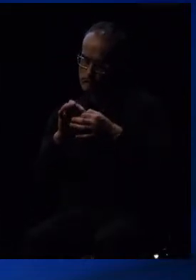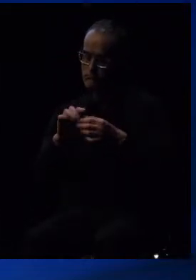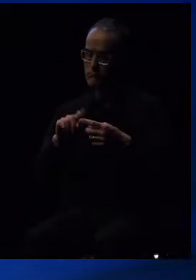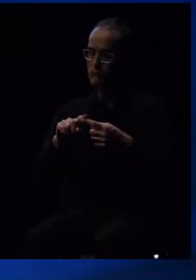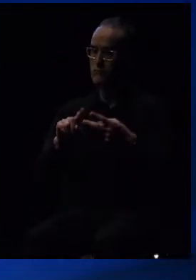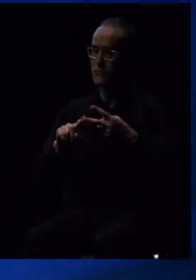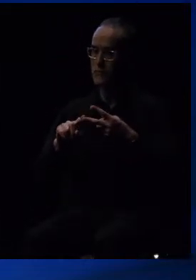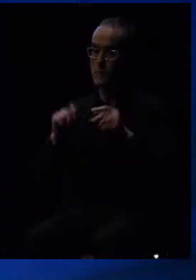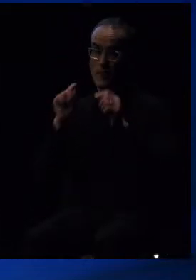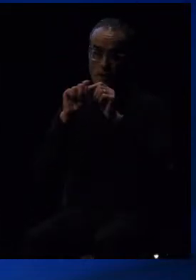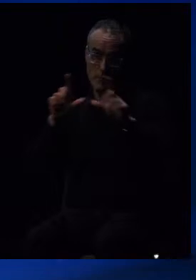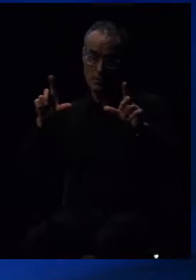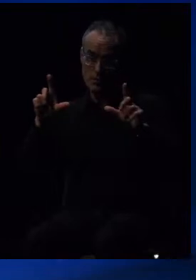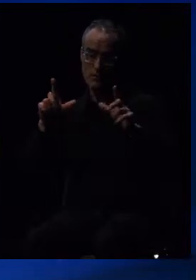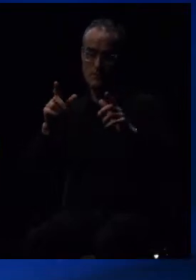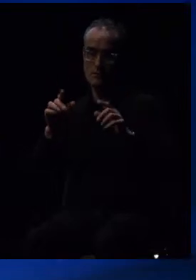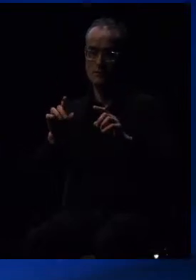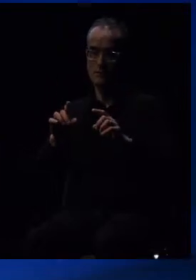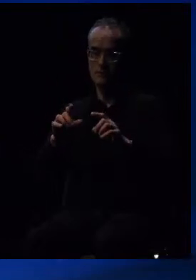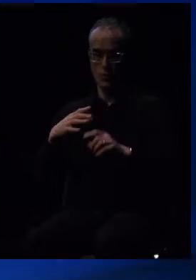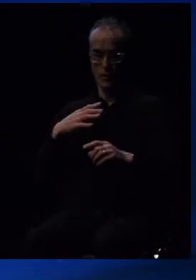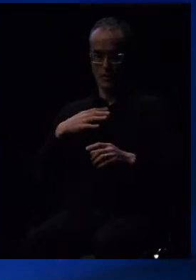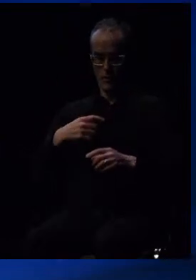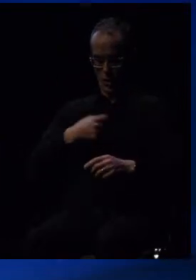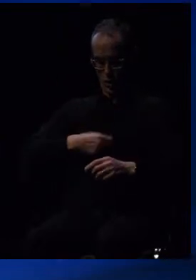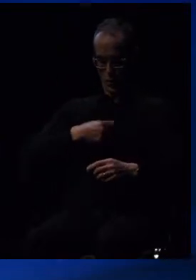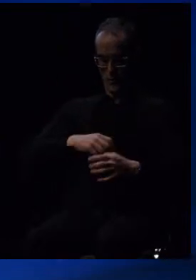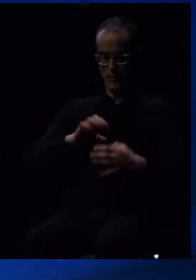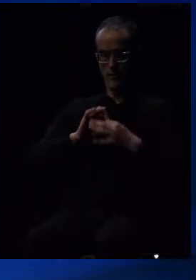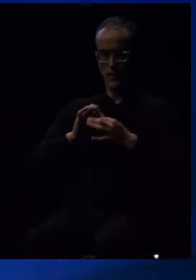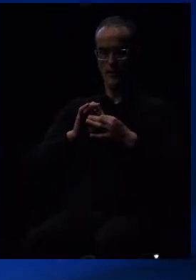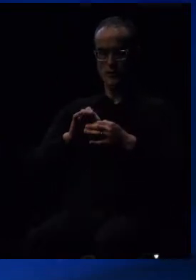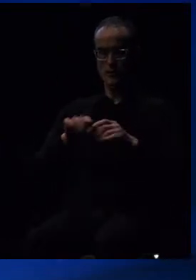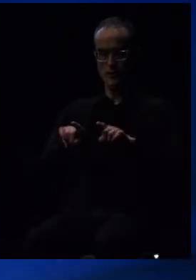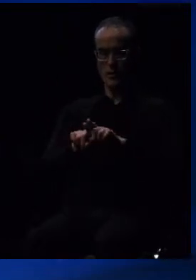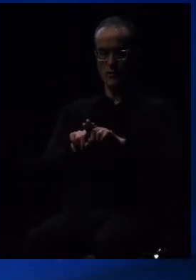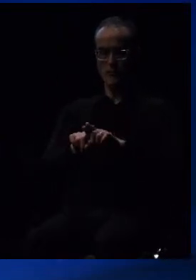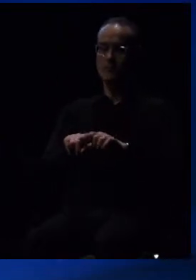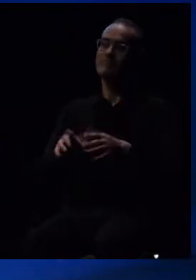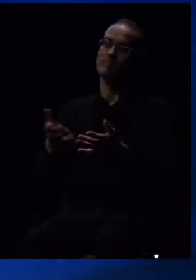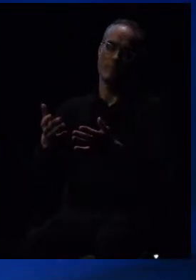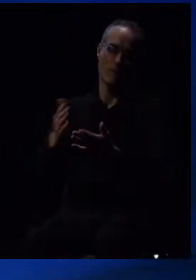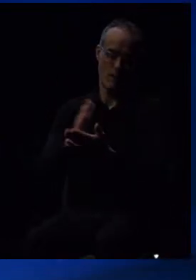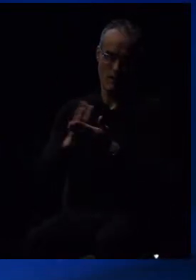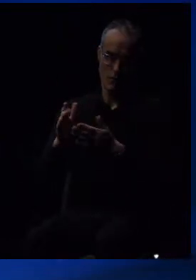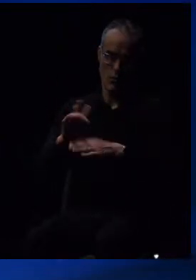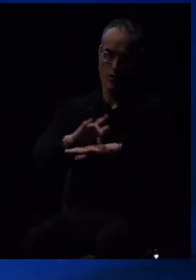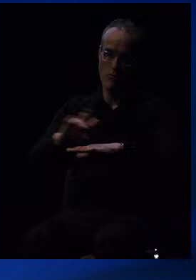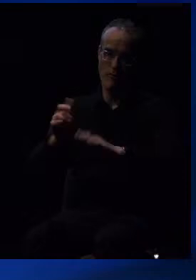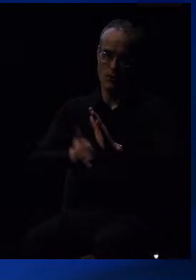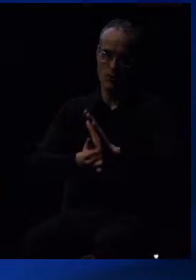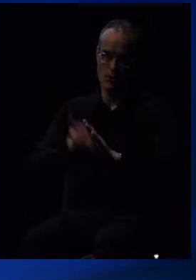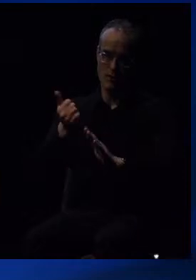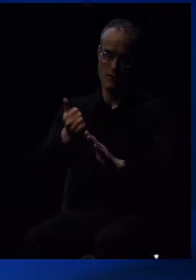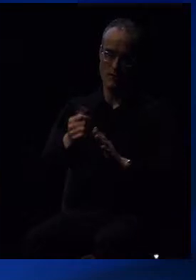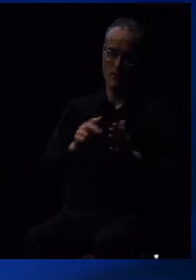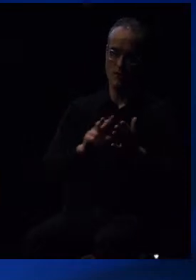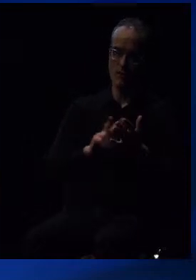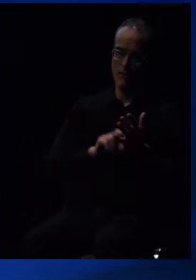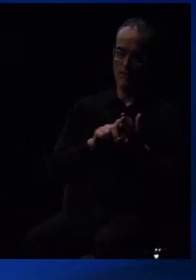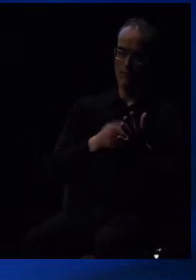like human being. And of course it's professional skills because Veronica is exceptional colorist, obviously.